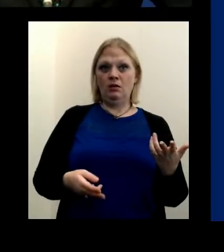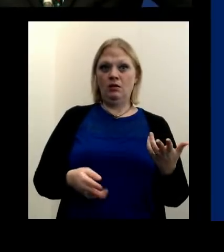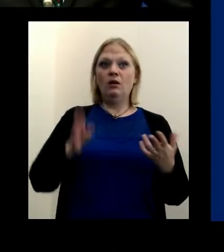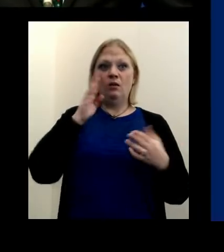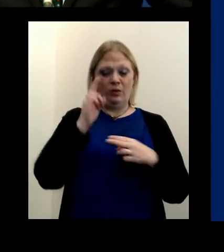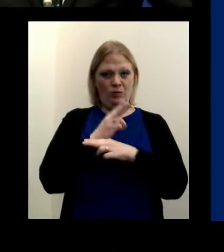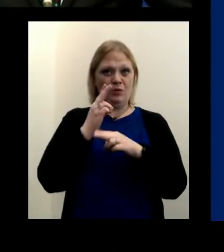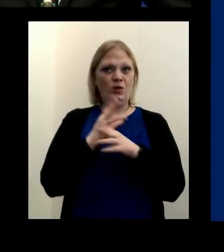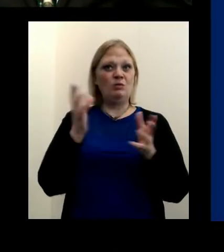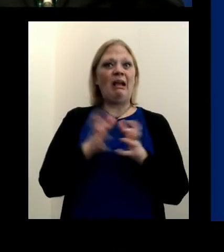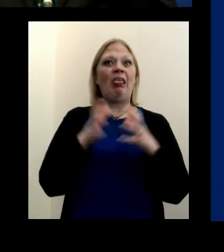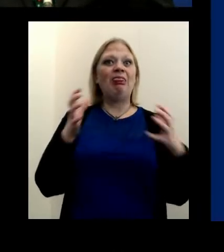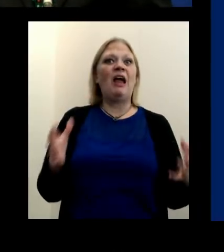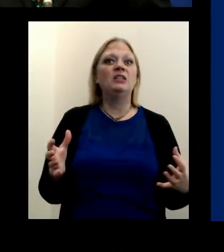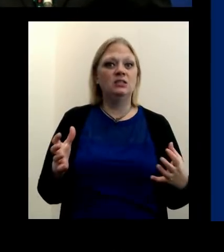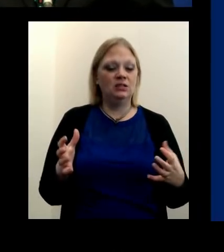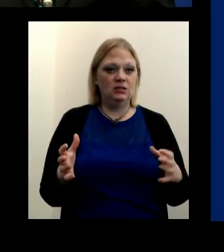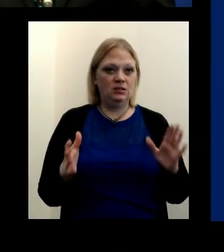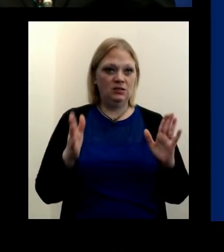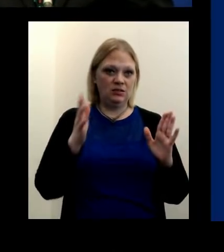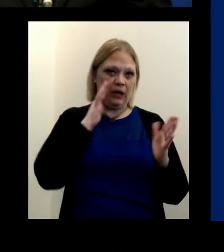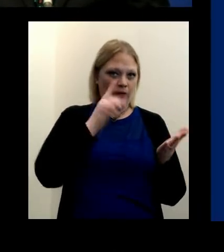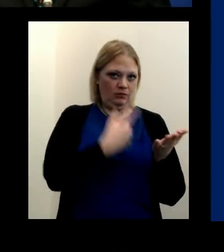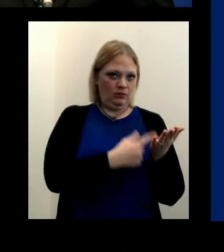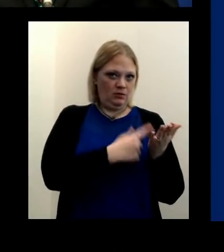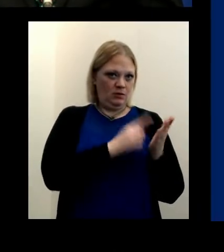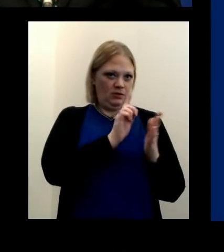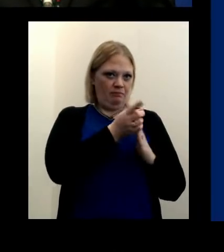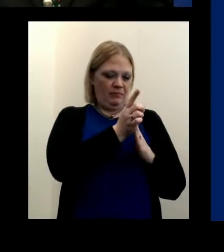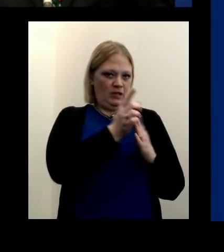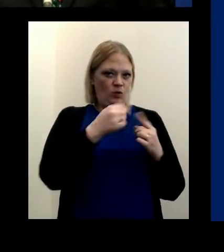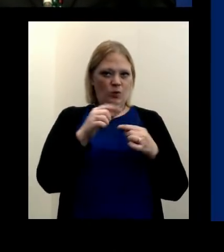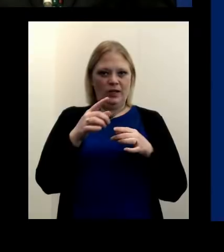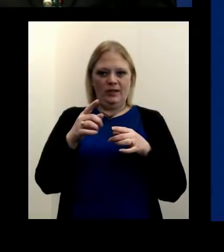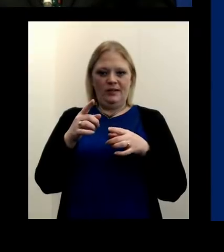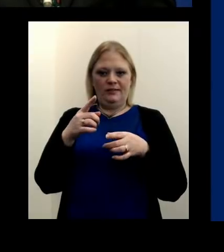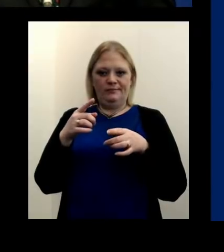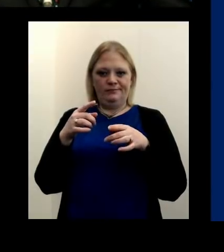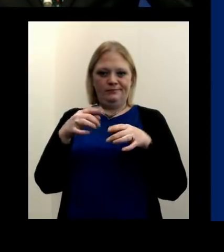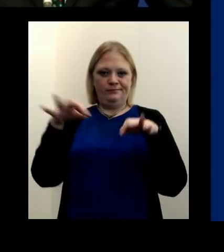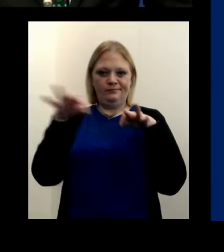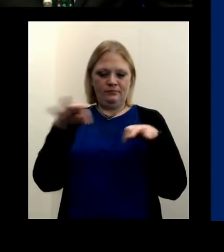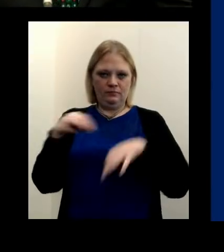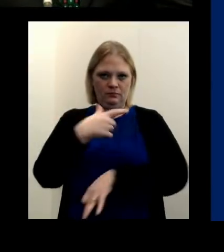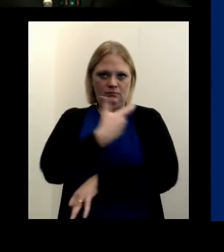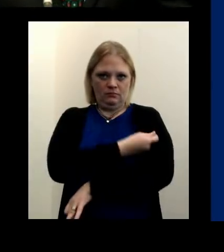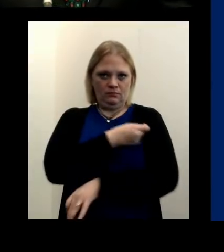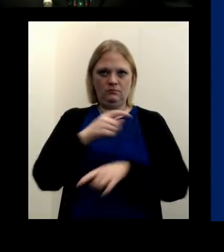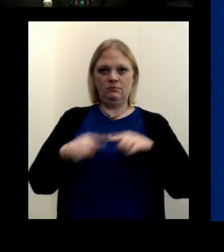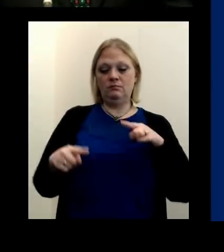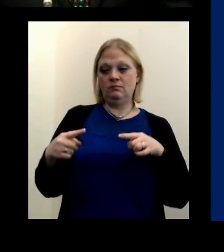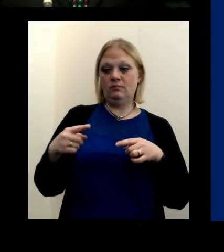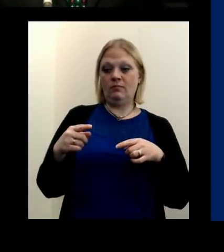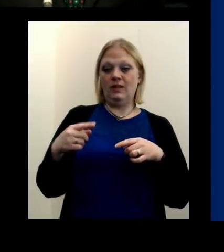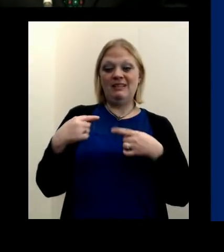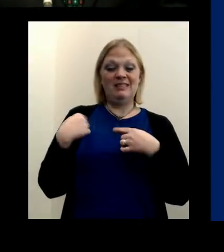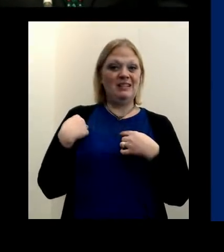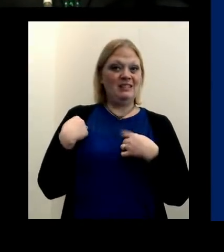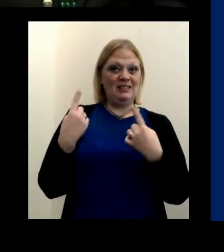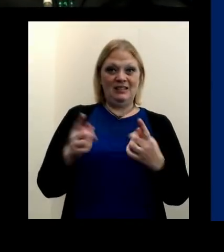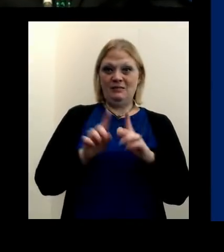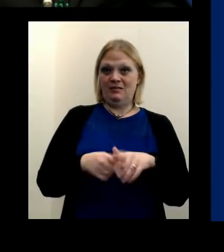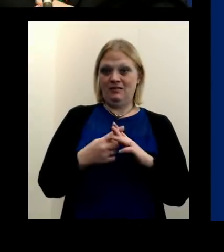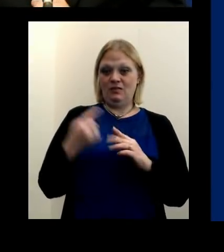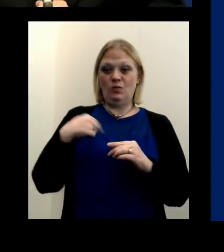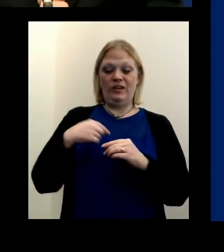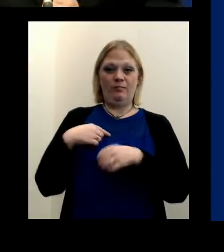lot of these, and I'll talk to it in a minute as we talk about the vaccine amount. But since COVID-19 outbreak began, we've been